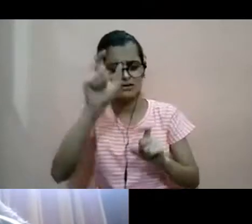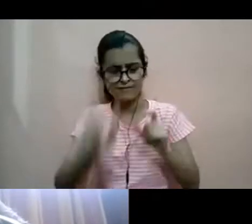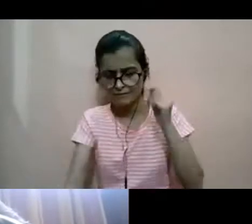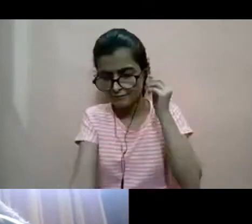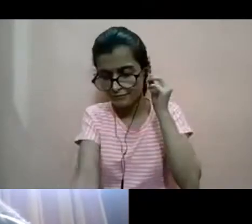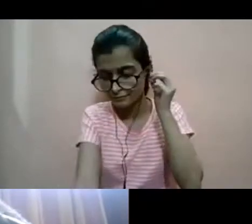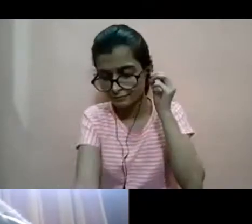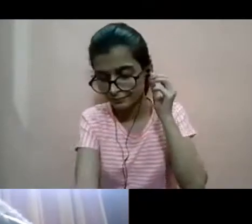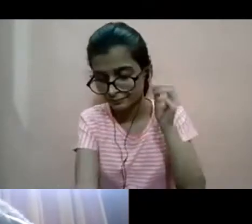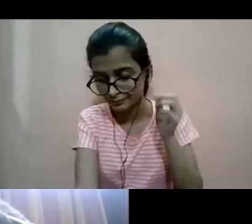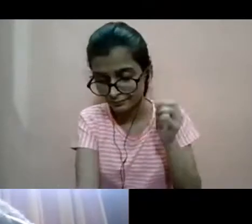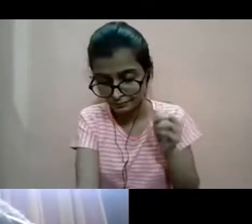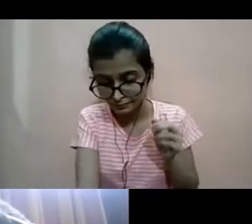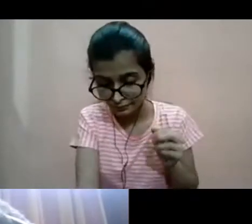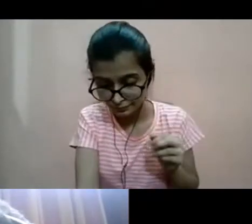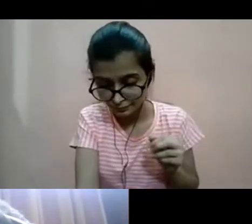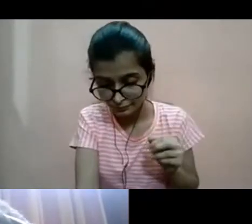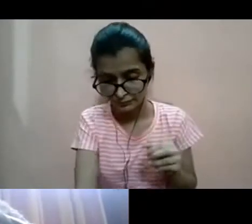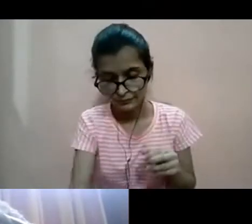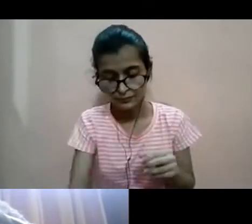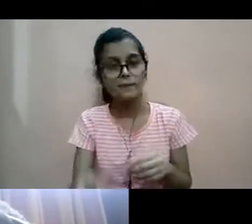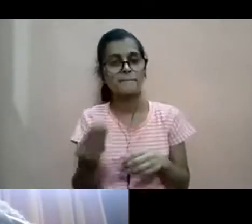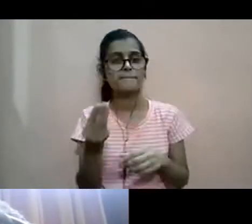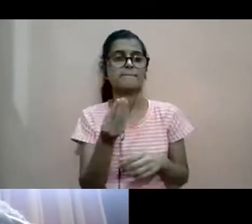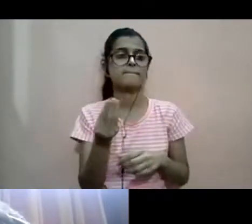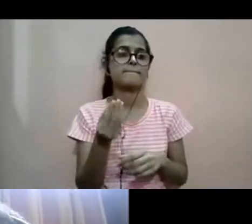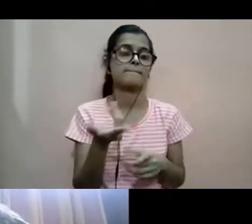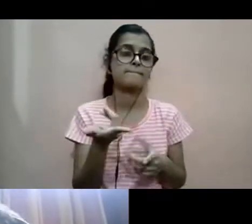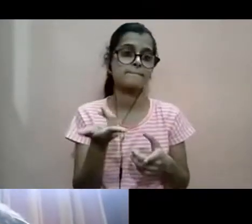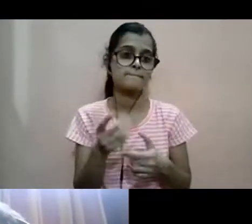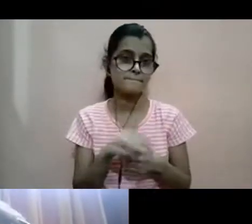this is also a situation where many